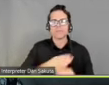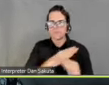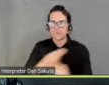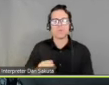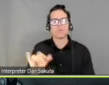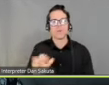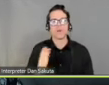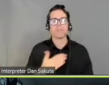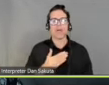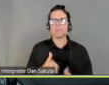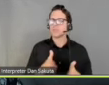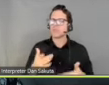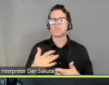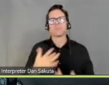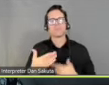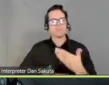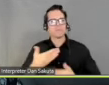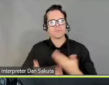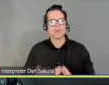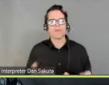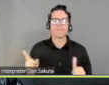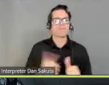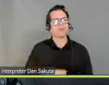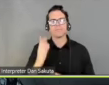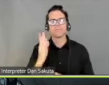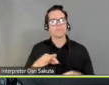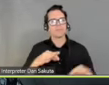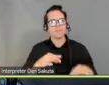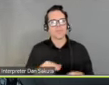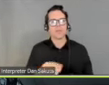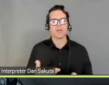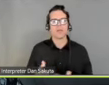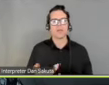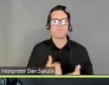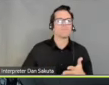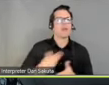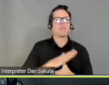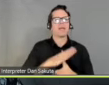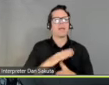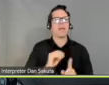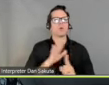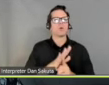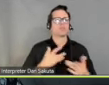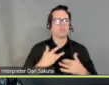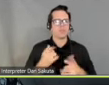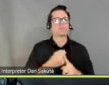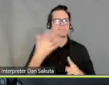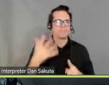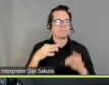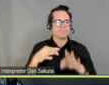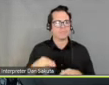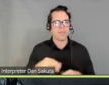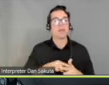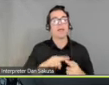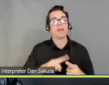talk to people about these sorts of things is first to break down the primary exposure concerns. And then we go into explaining what